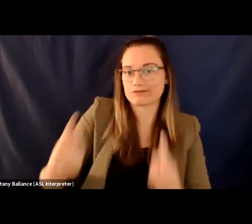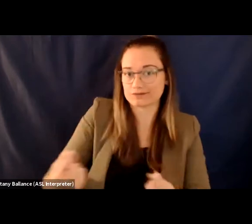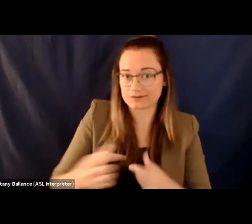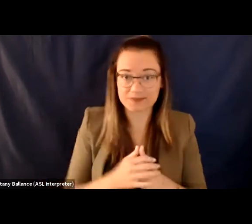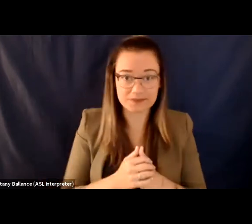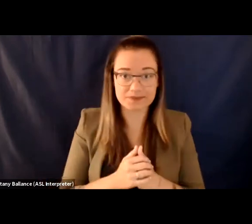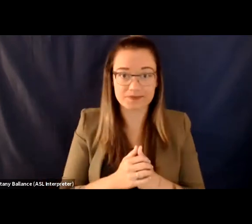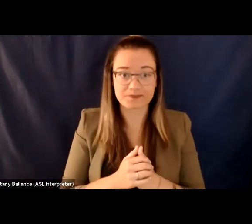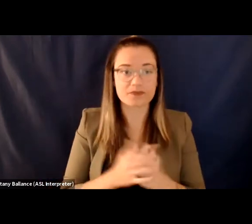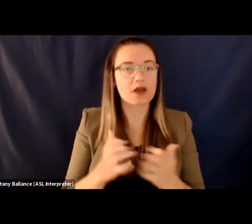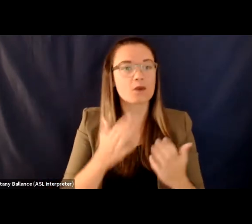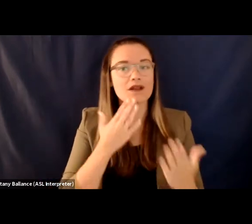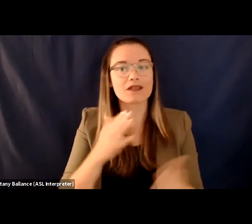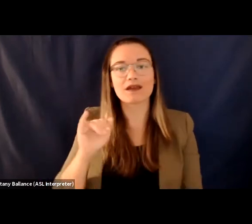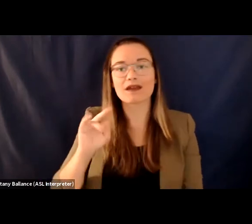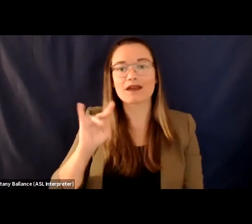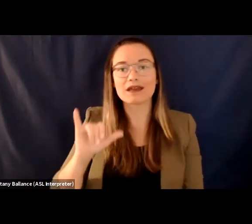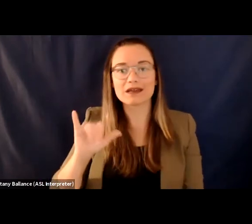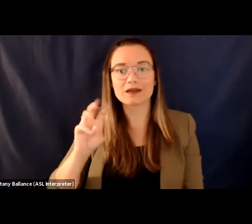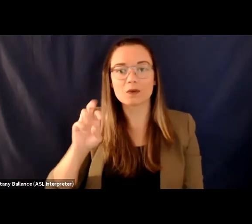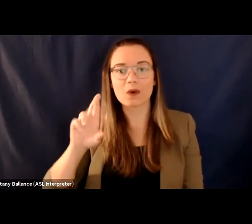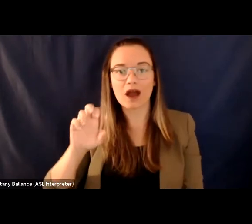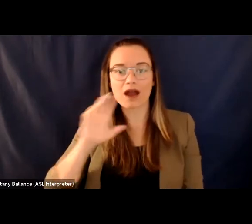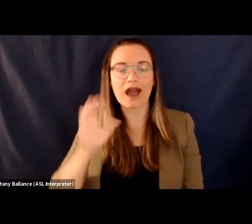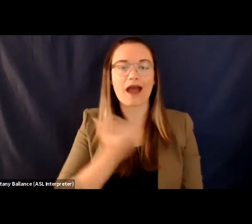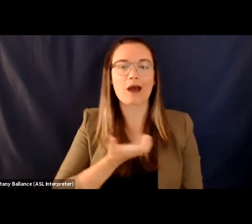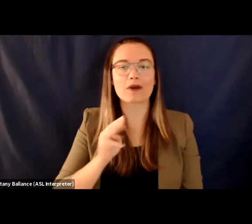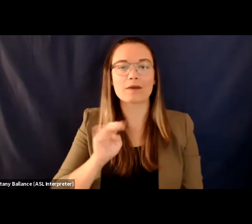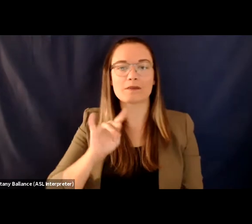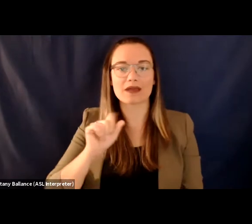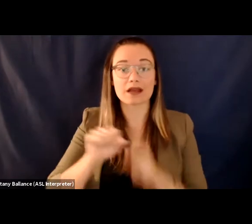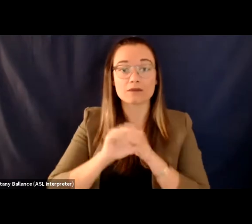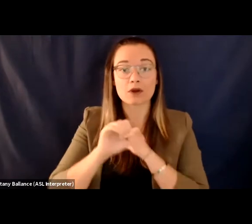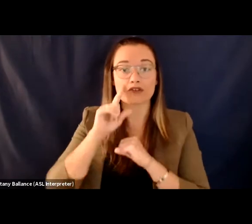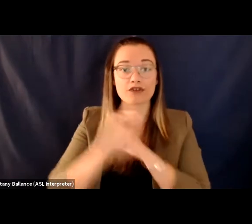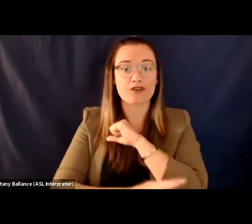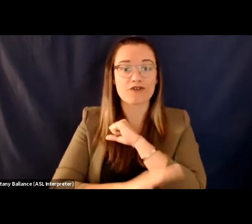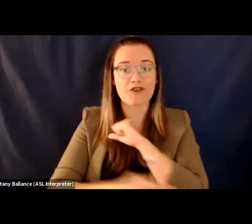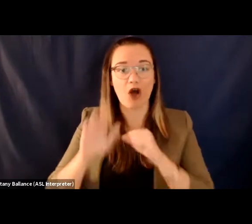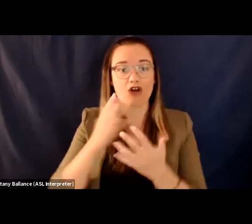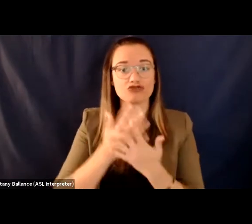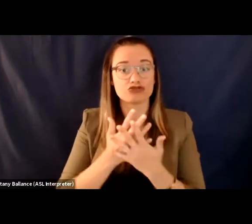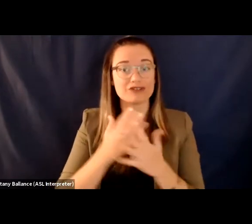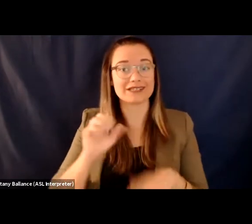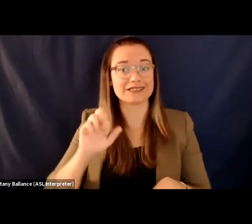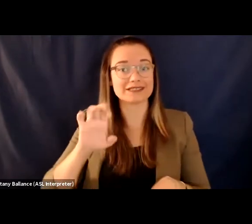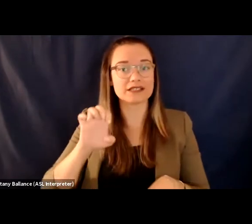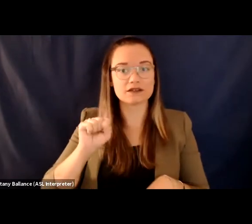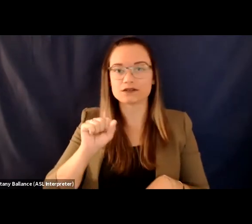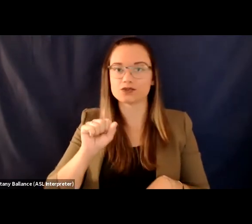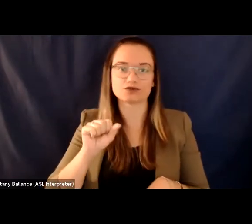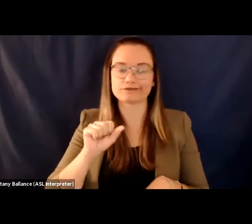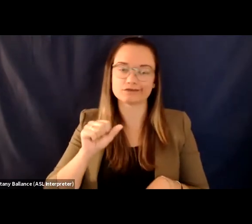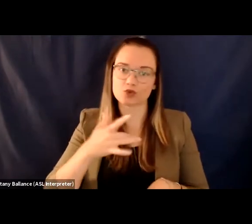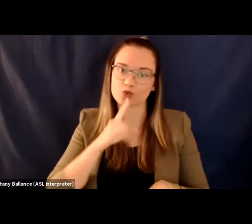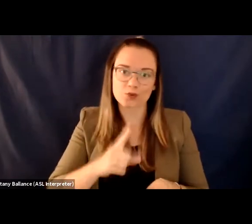thank IndieWire, who is our media sponsor for our fall screening series. And we wouldn't be able to bring this to you without